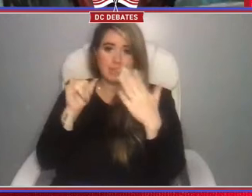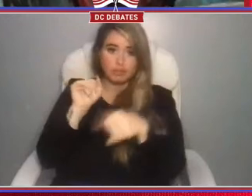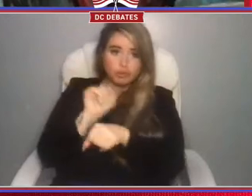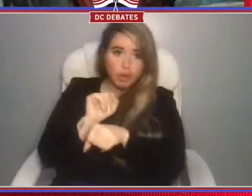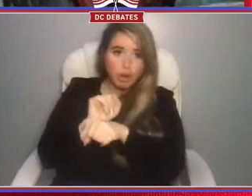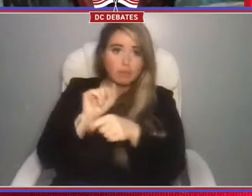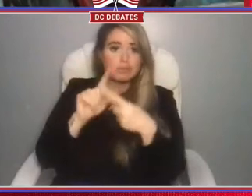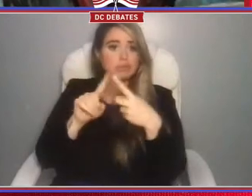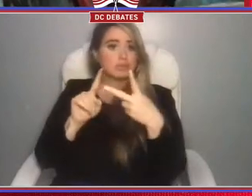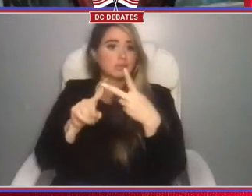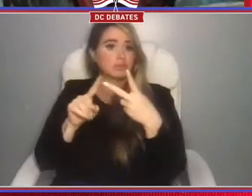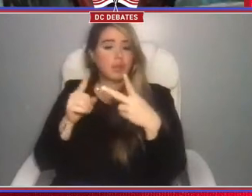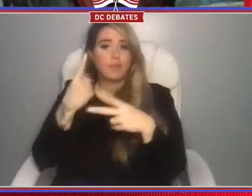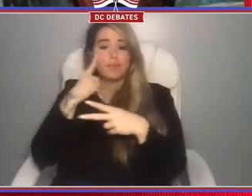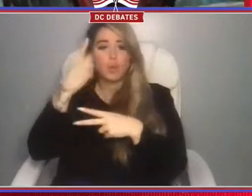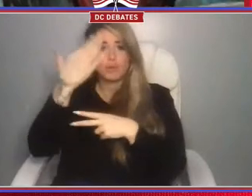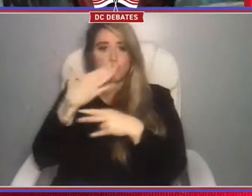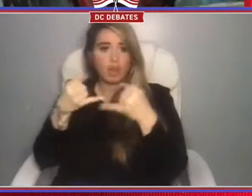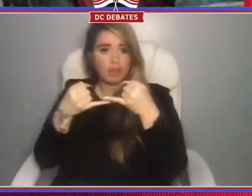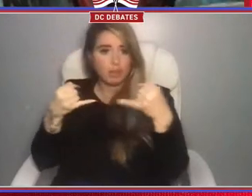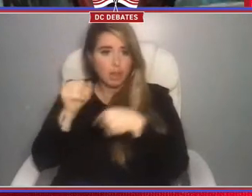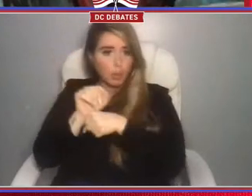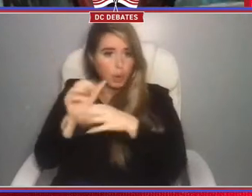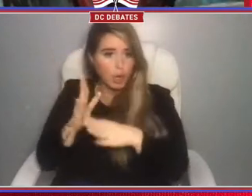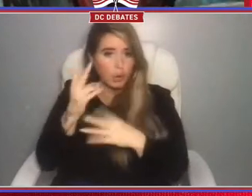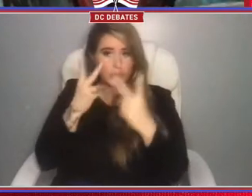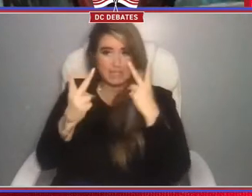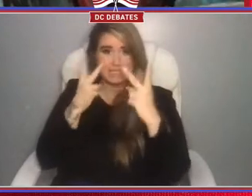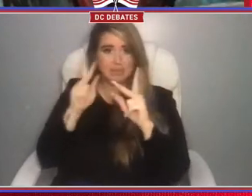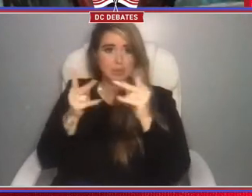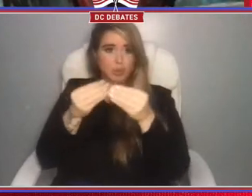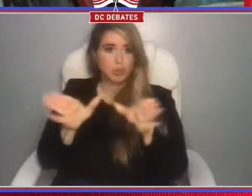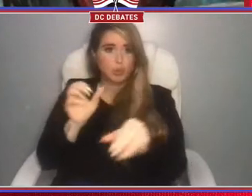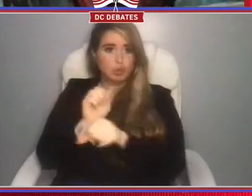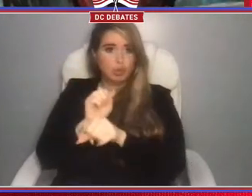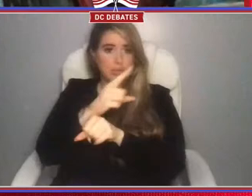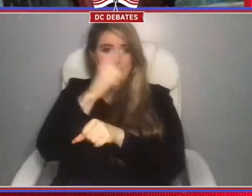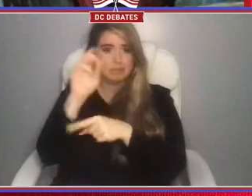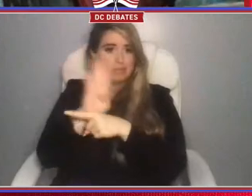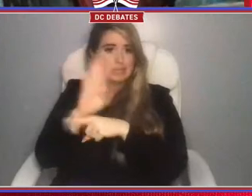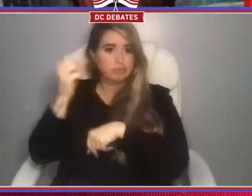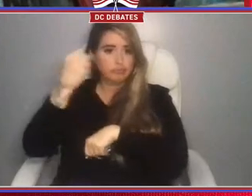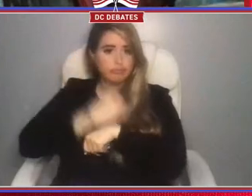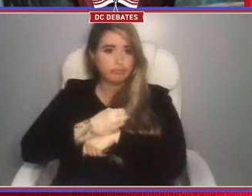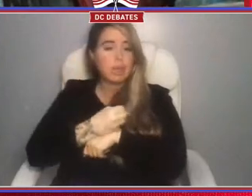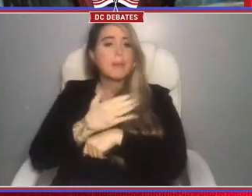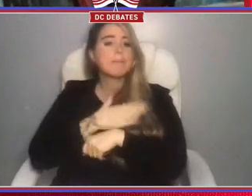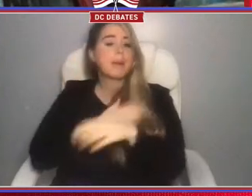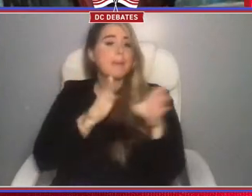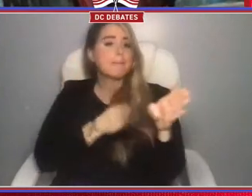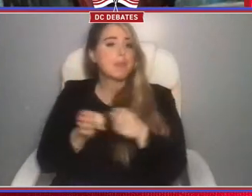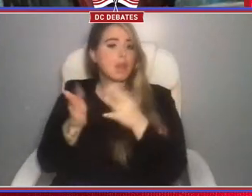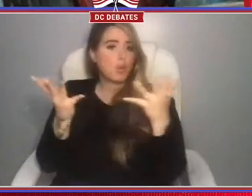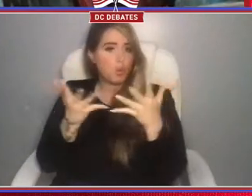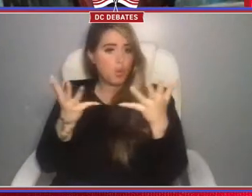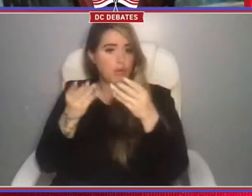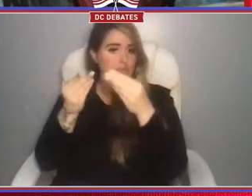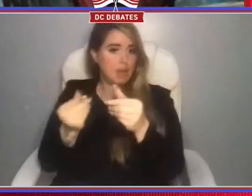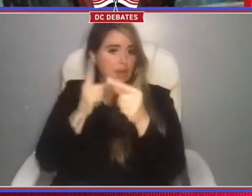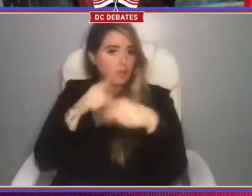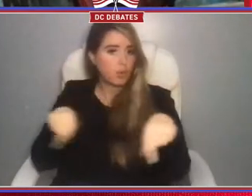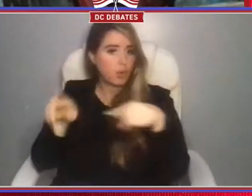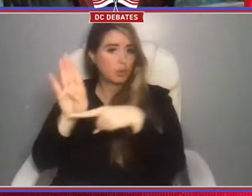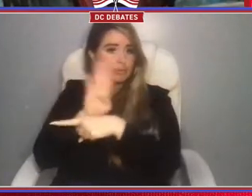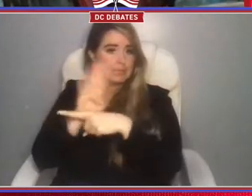for the frontline workers. We've seen them lose their job because those businesses are out of place. And so my plan is to subsidize those businesses and keep those businesses in